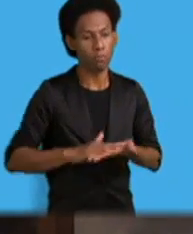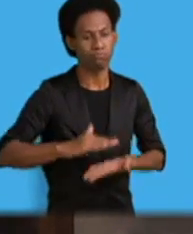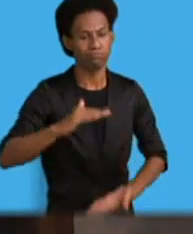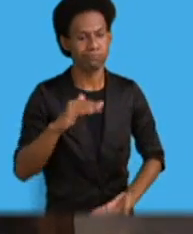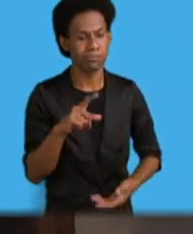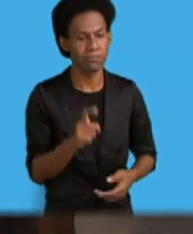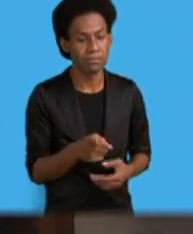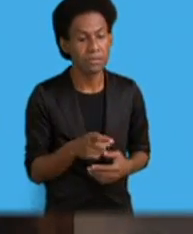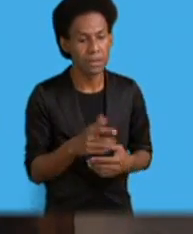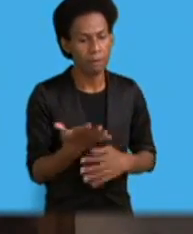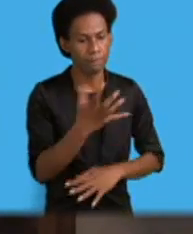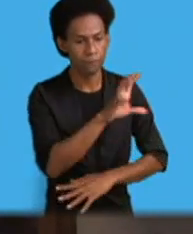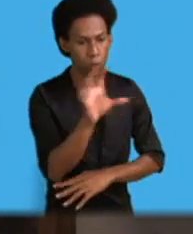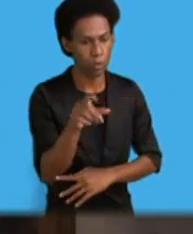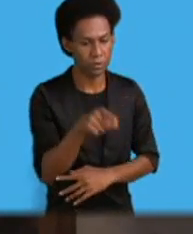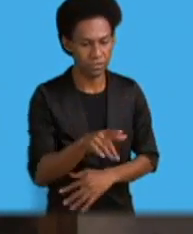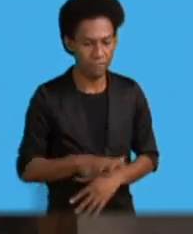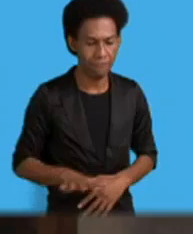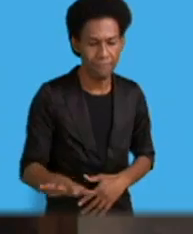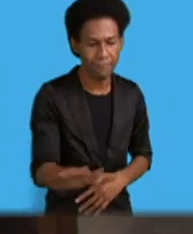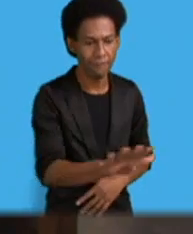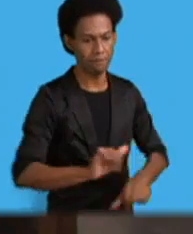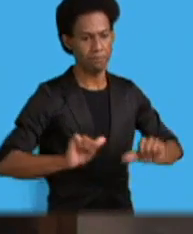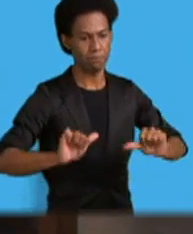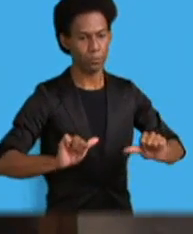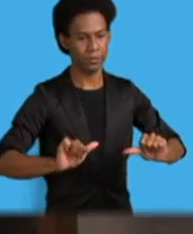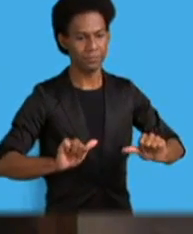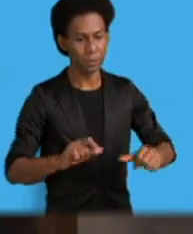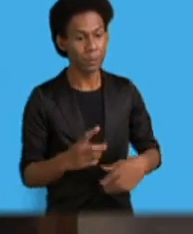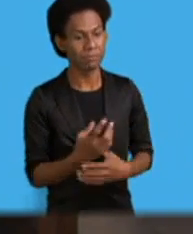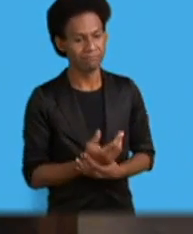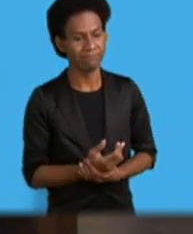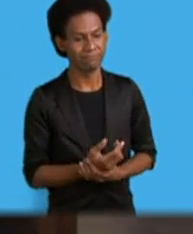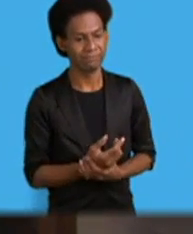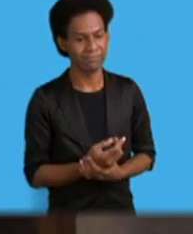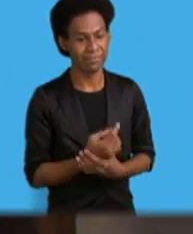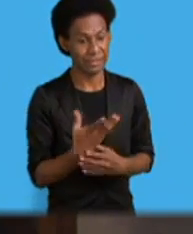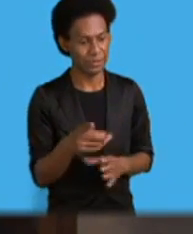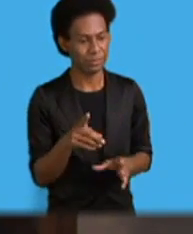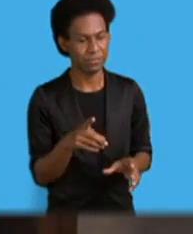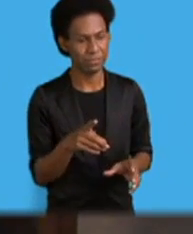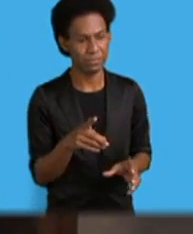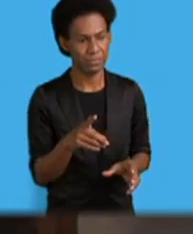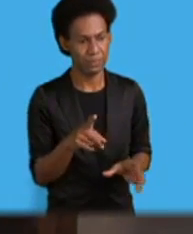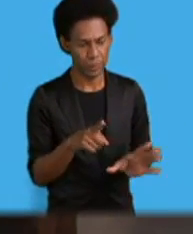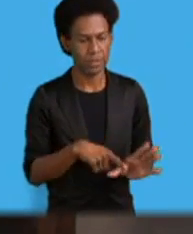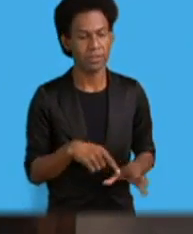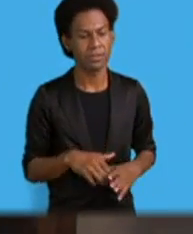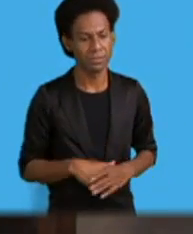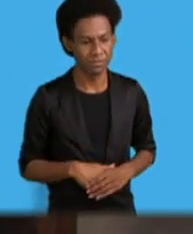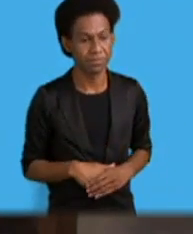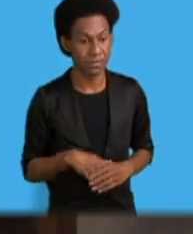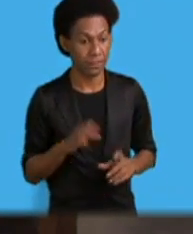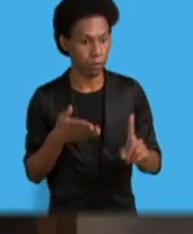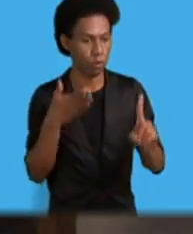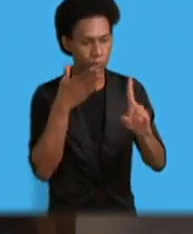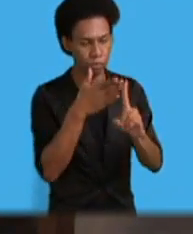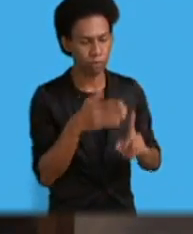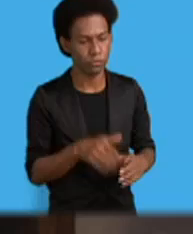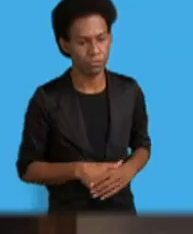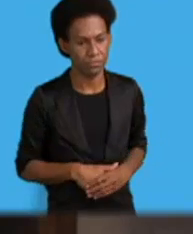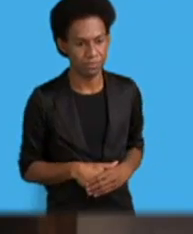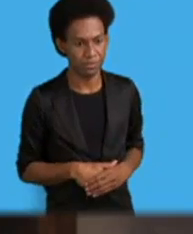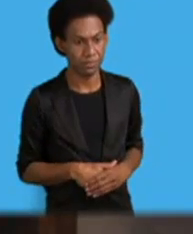cover to be protected by 2020. This is an ambitious target that will clearly demand the development of a